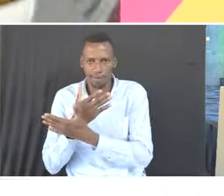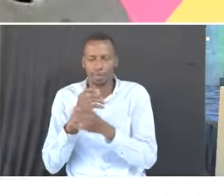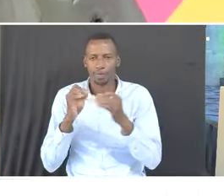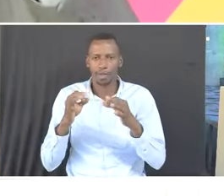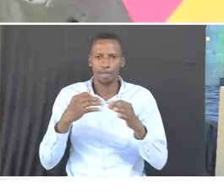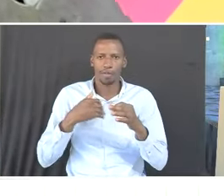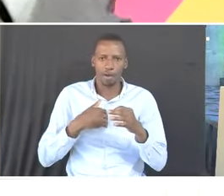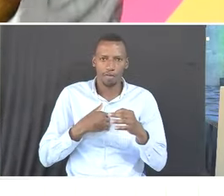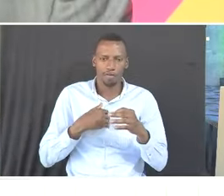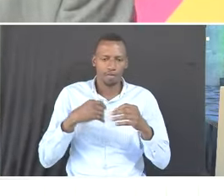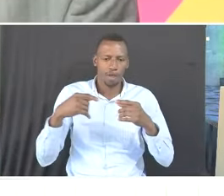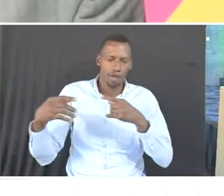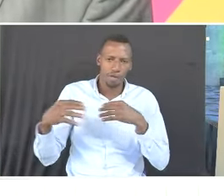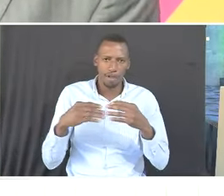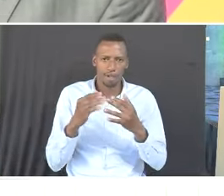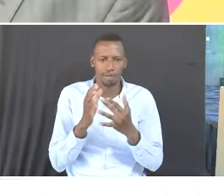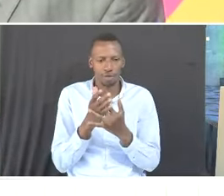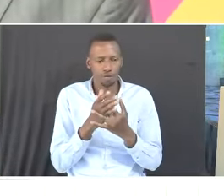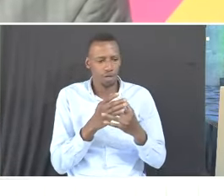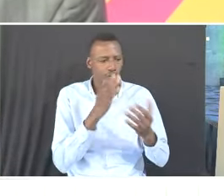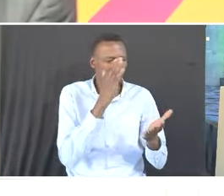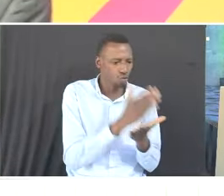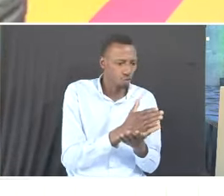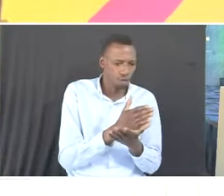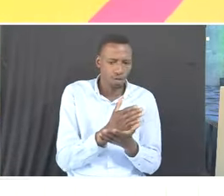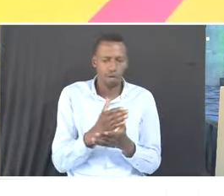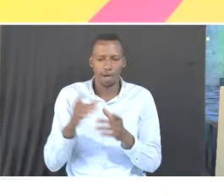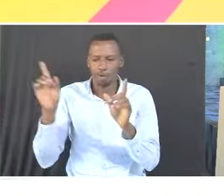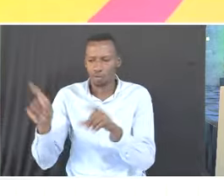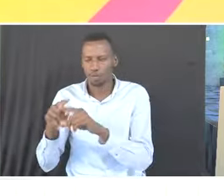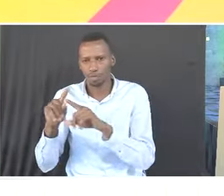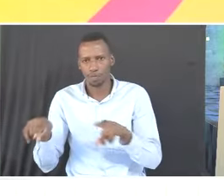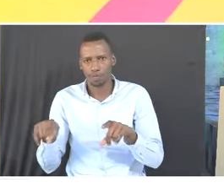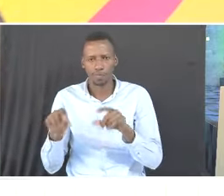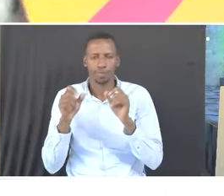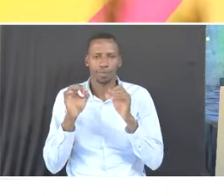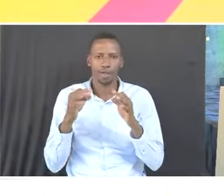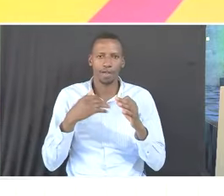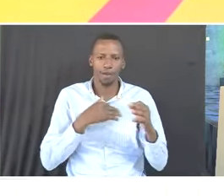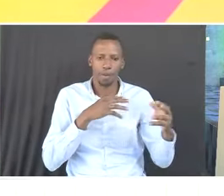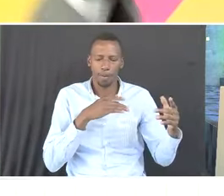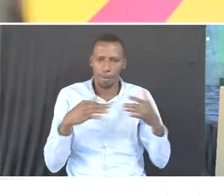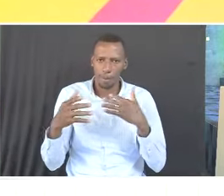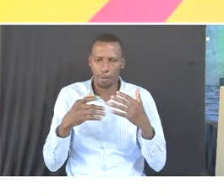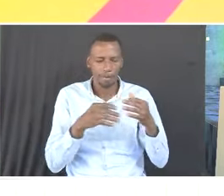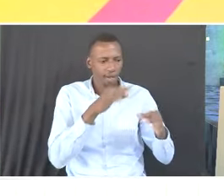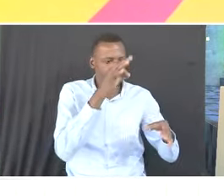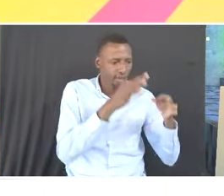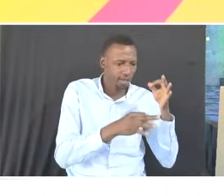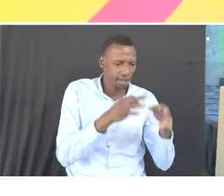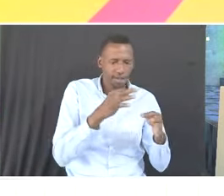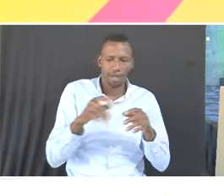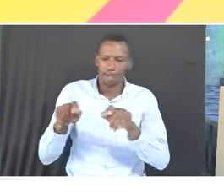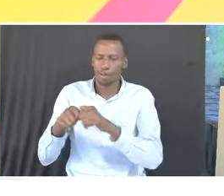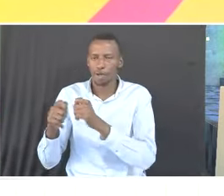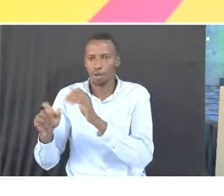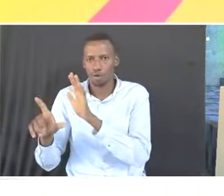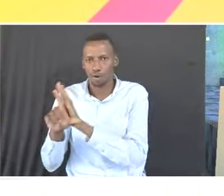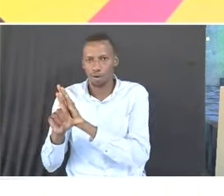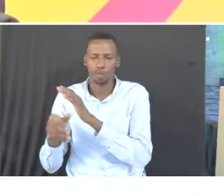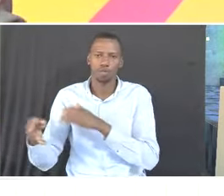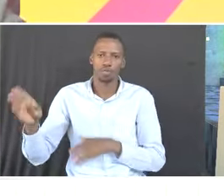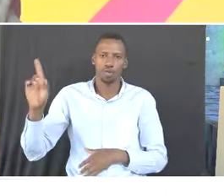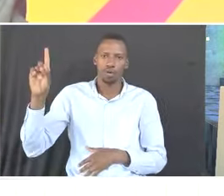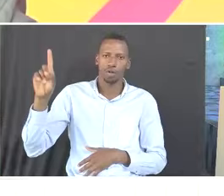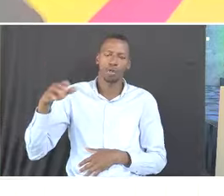between truth and error, where there is a fight between justice and injustice, God has